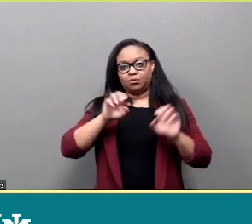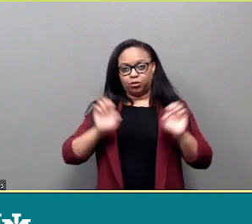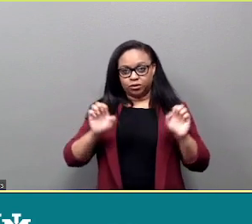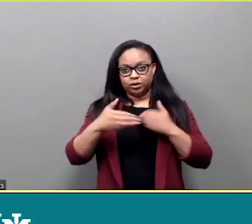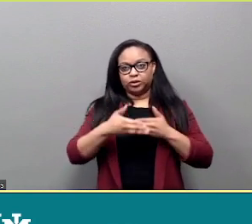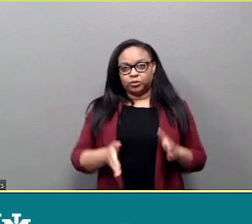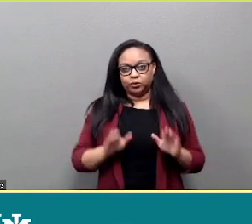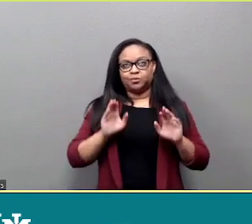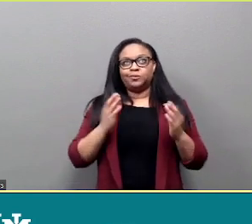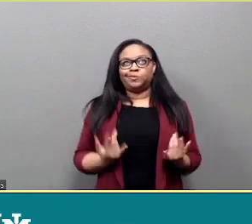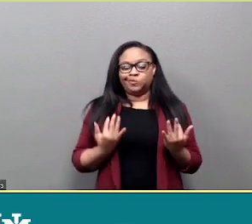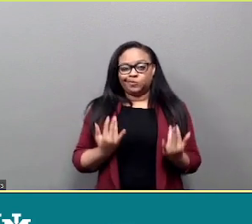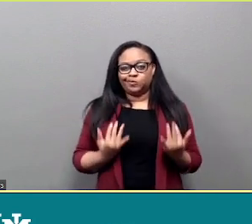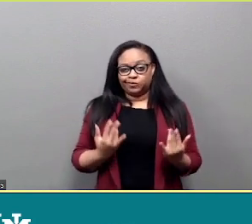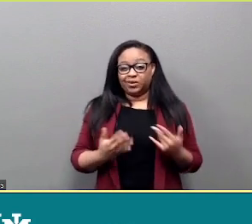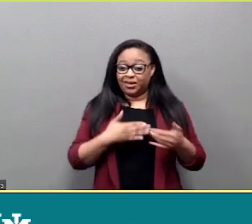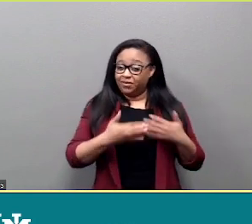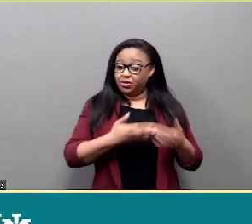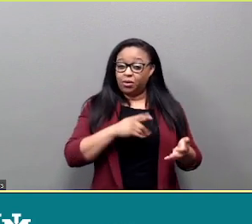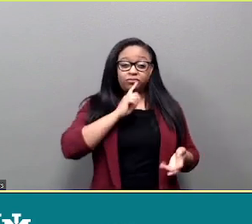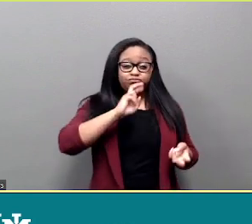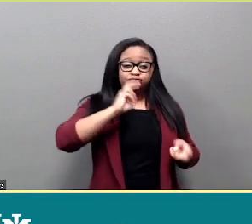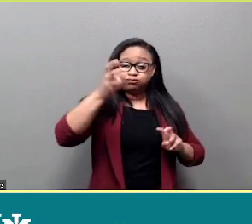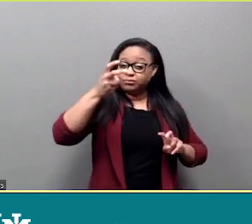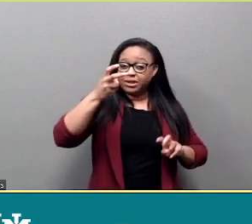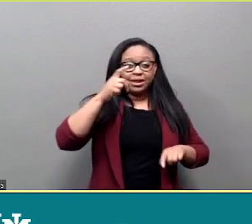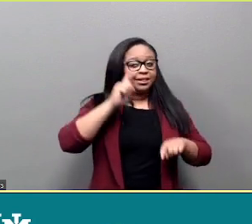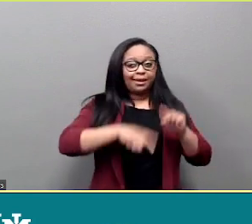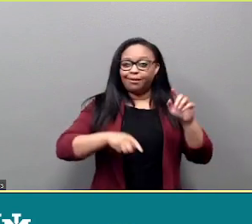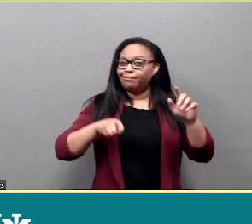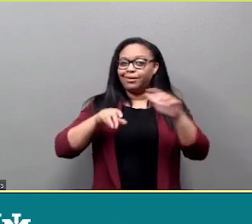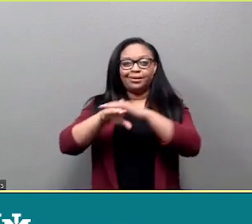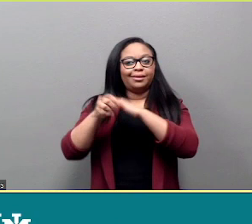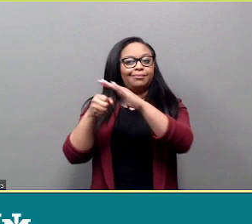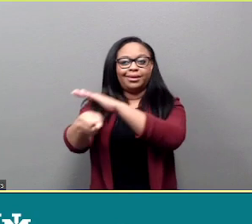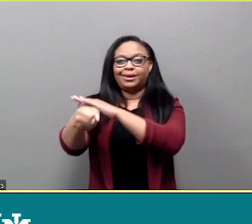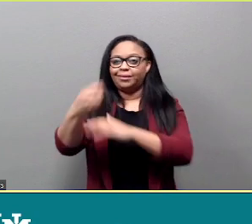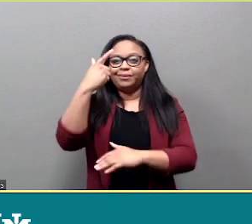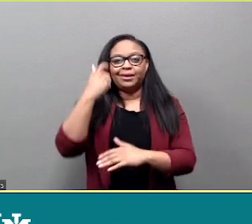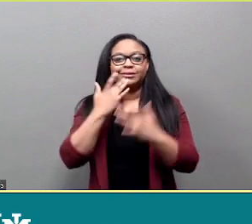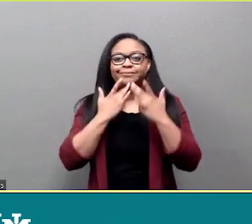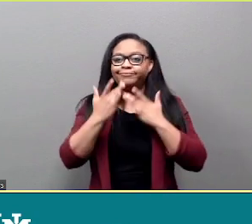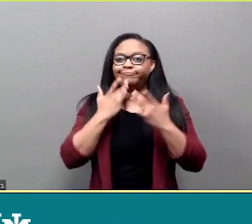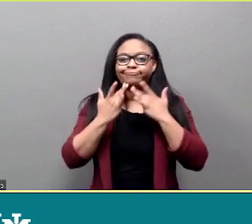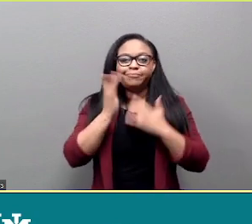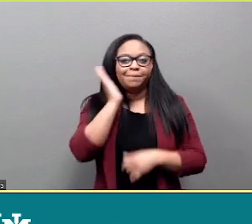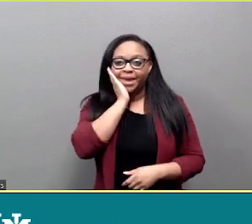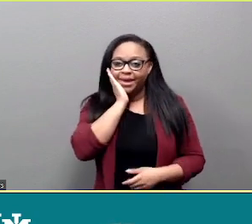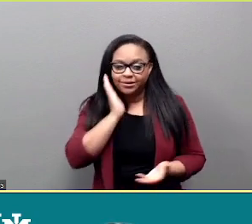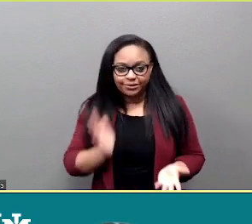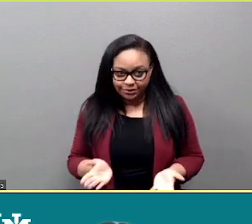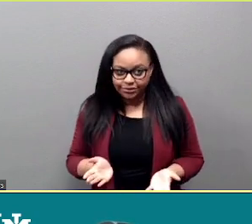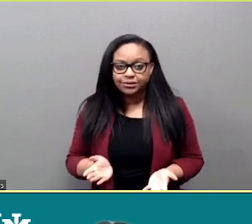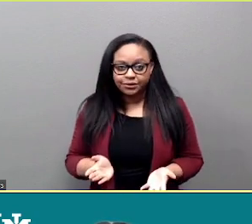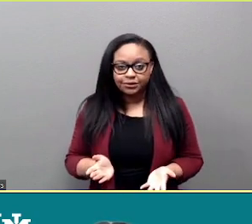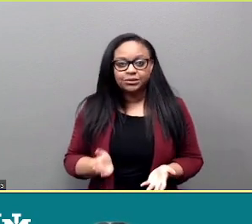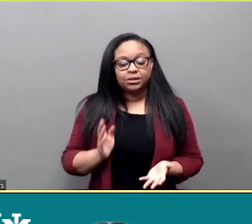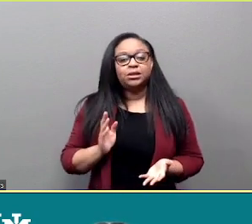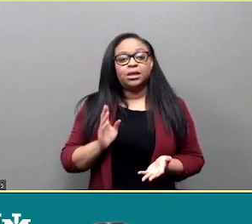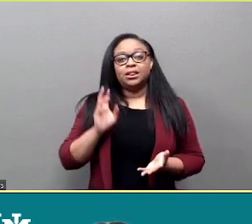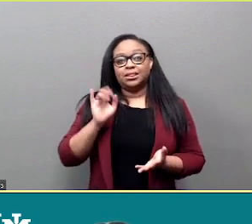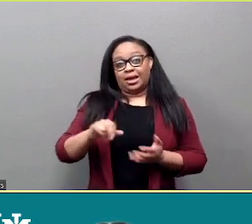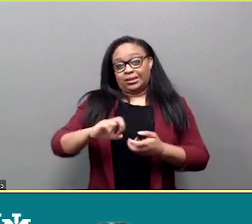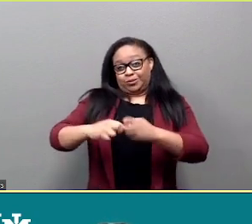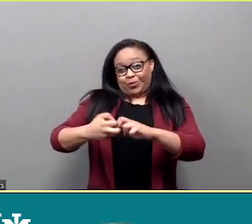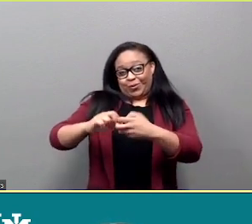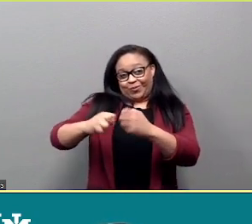in New Mexico, and we need to continue to have access to those services that are only available at UNM for our New Mexico